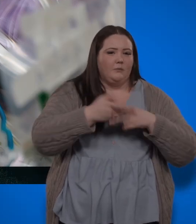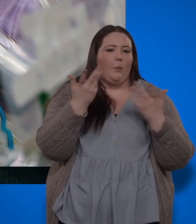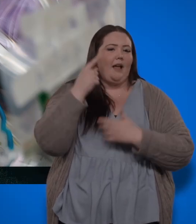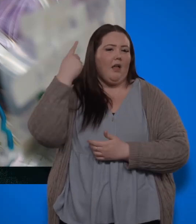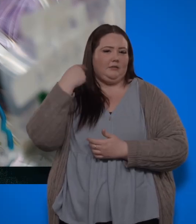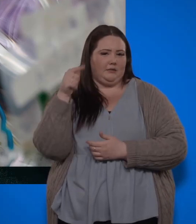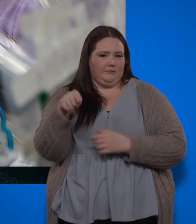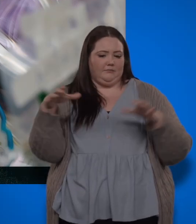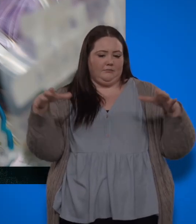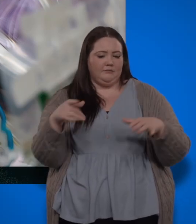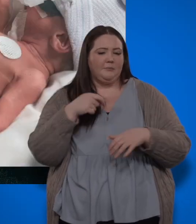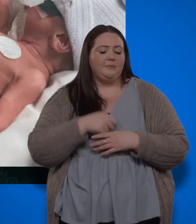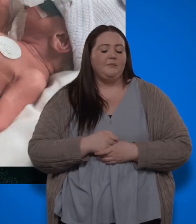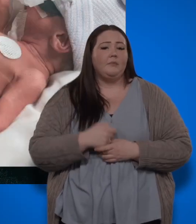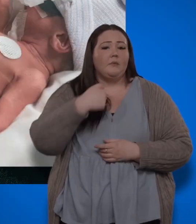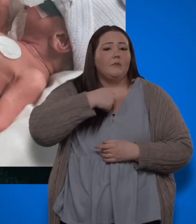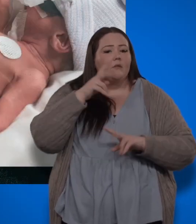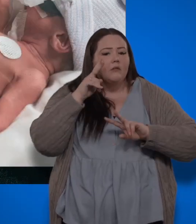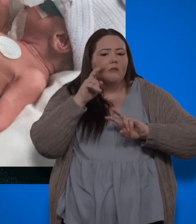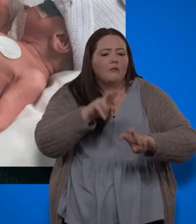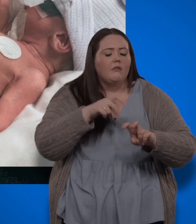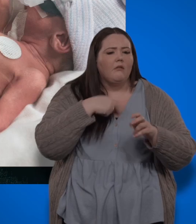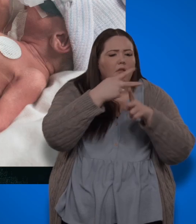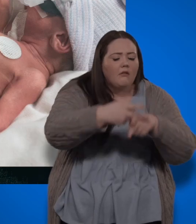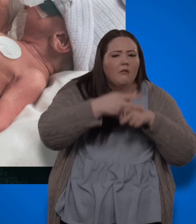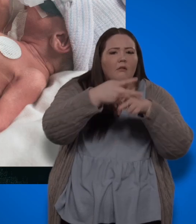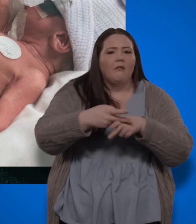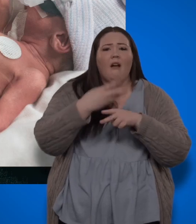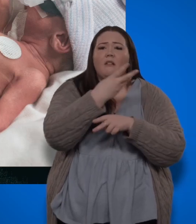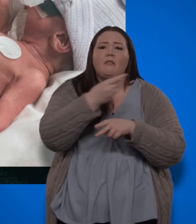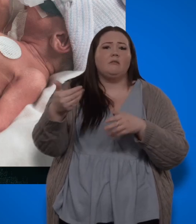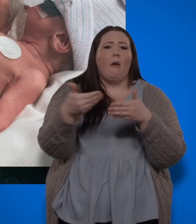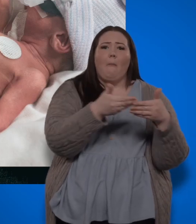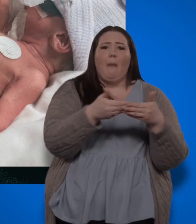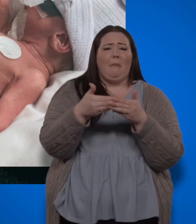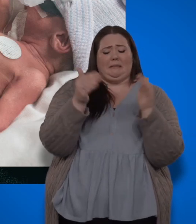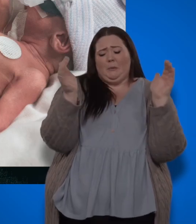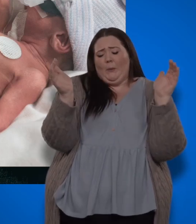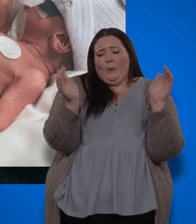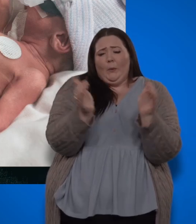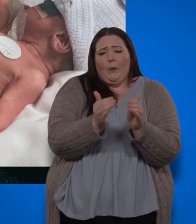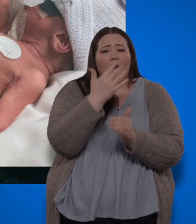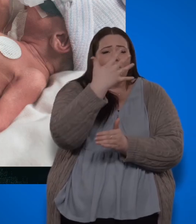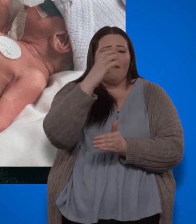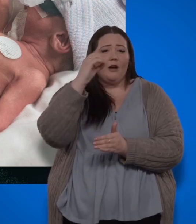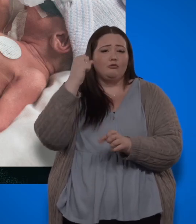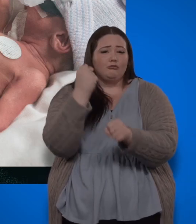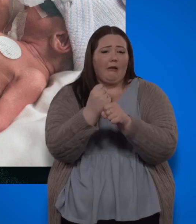London. And some of the babies go right down to 500 grams,